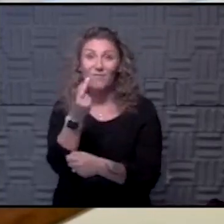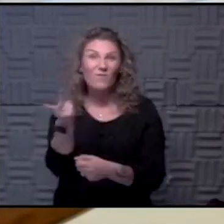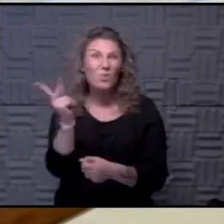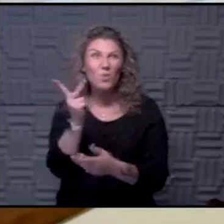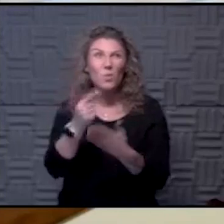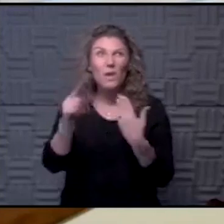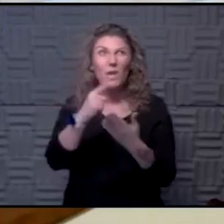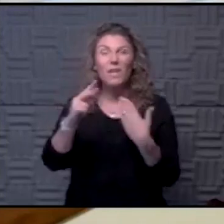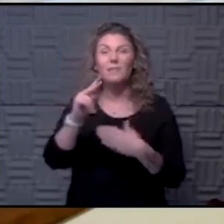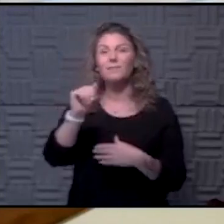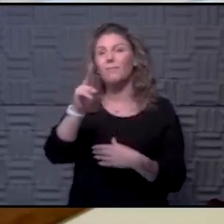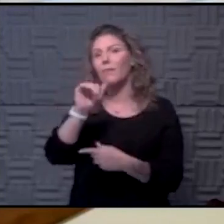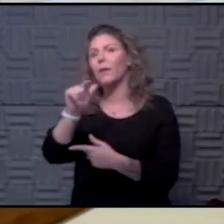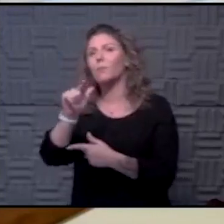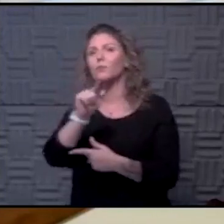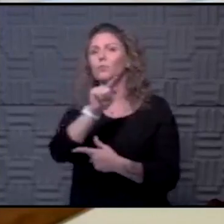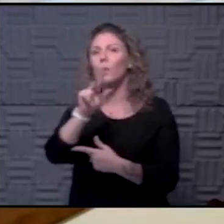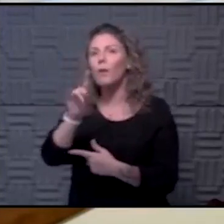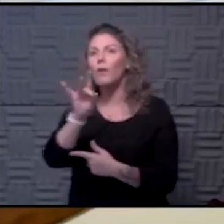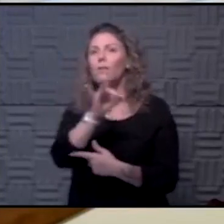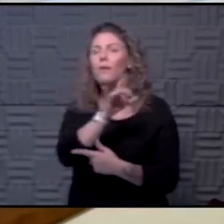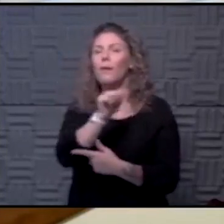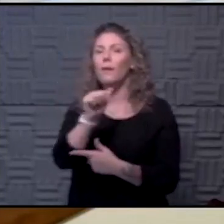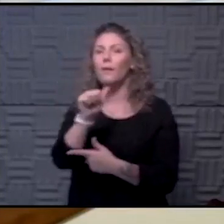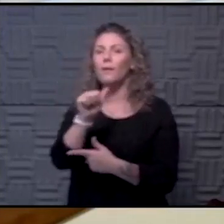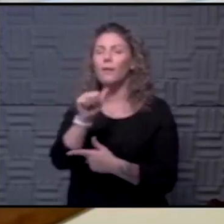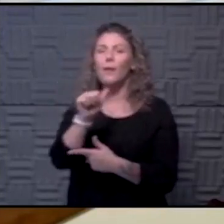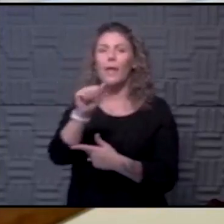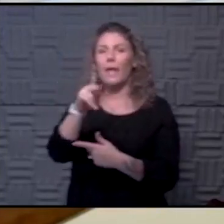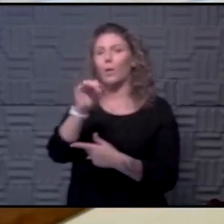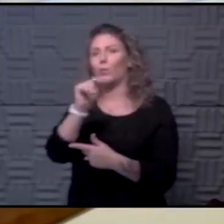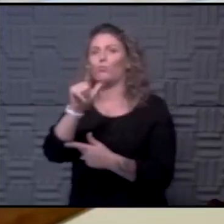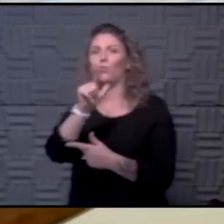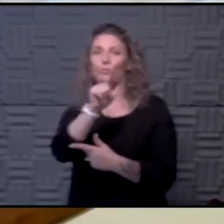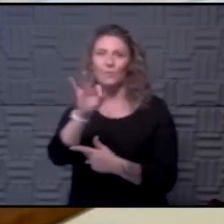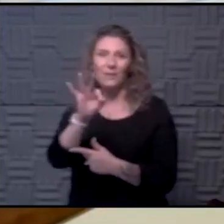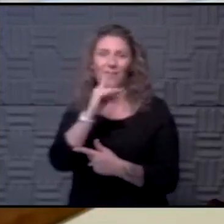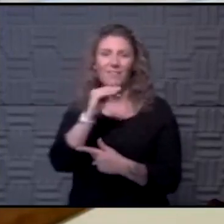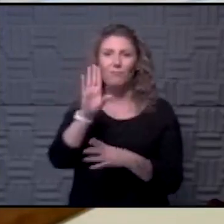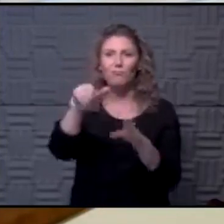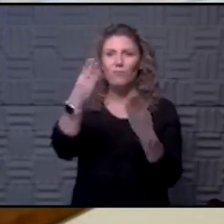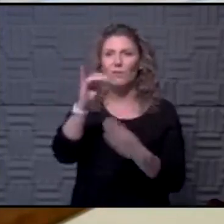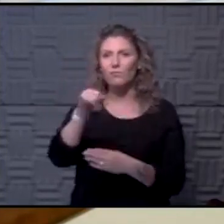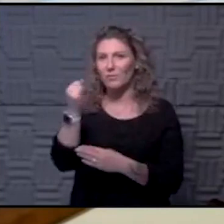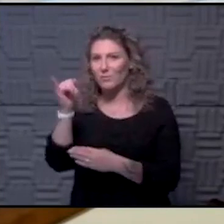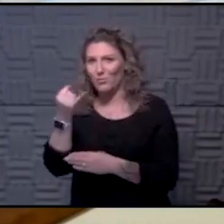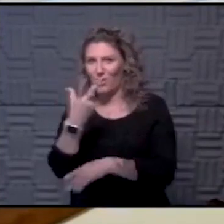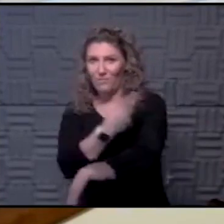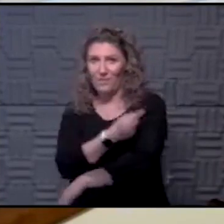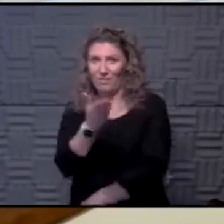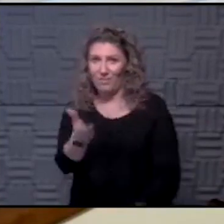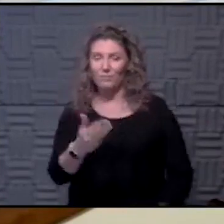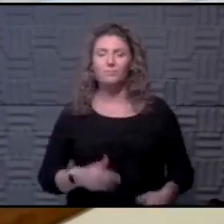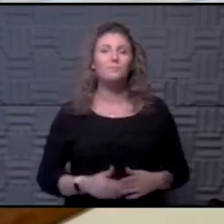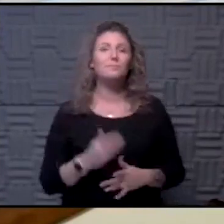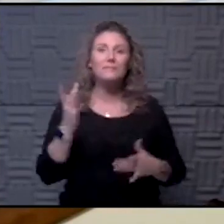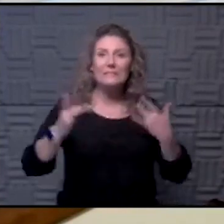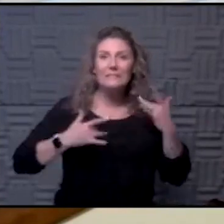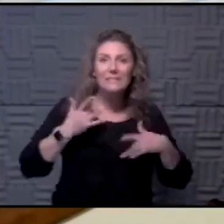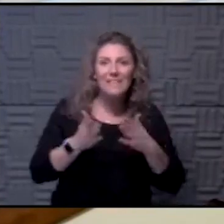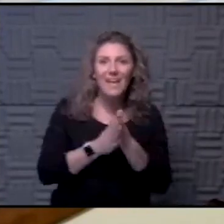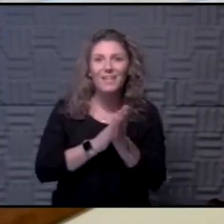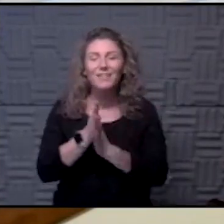April 28th and the 29th. And we're providing Johnson & Johnson vaccine out there. And so we're just excited about some of